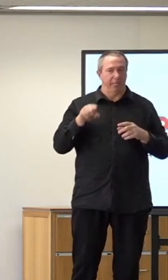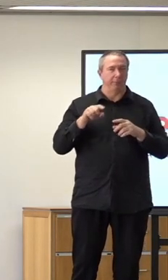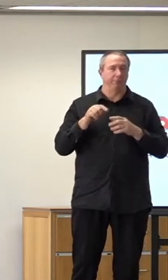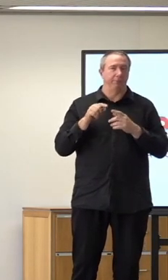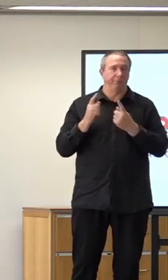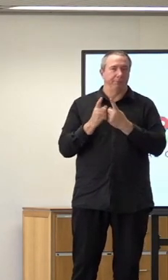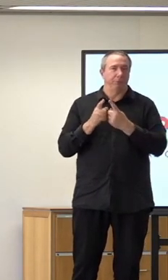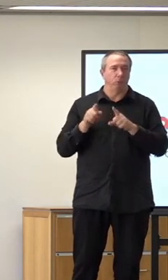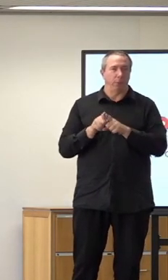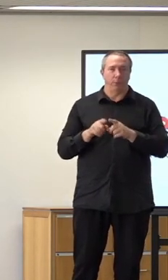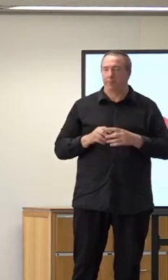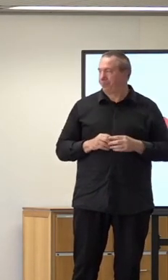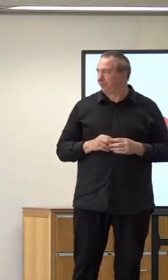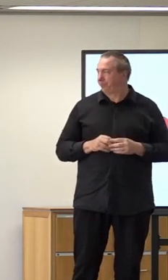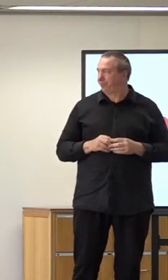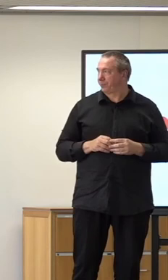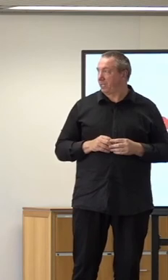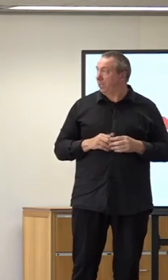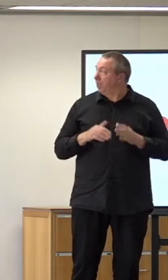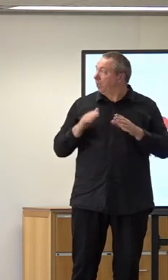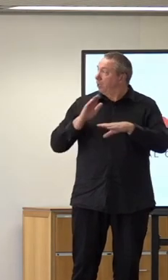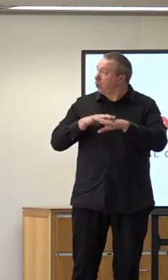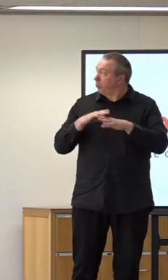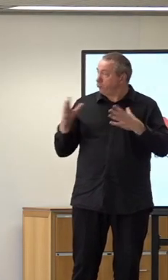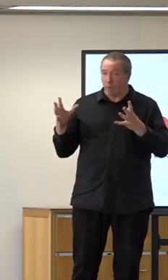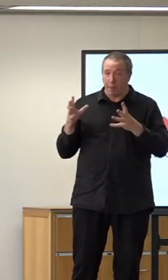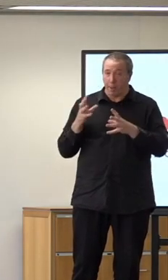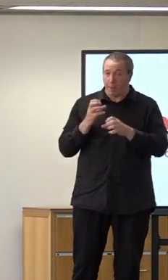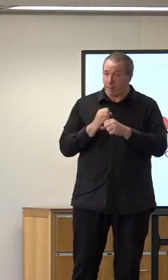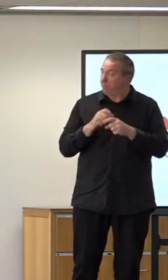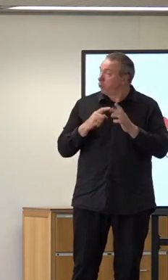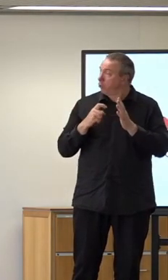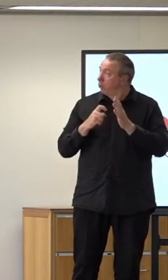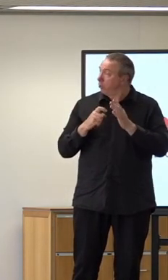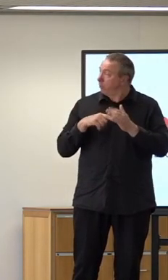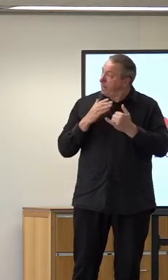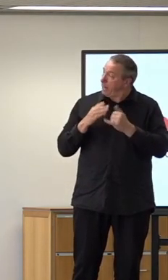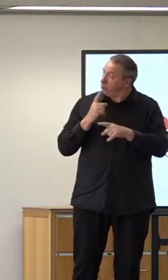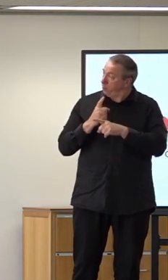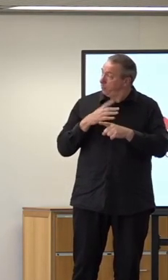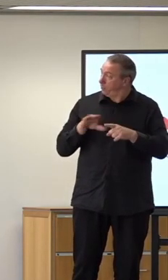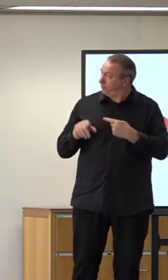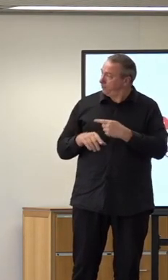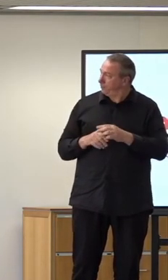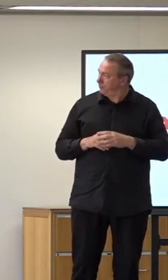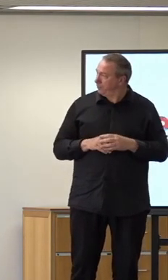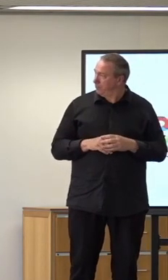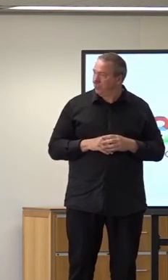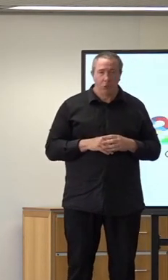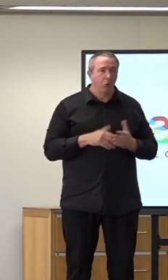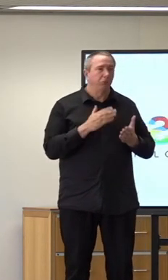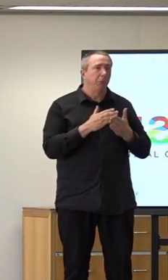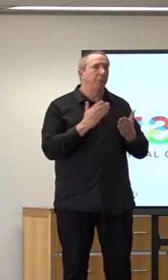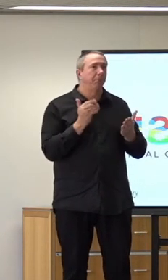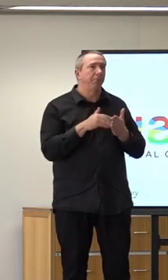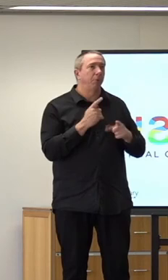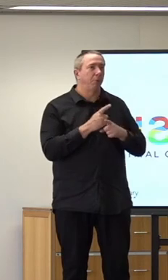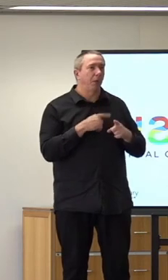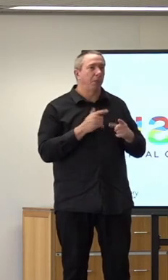I think it's probably time to wrap up. Rowan, do you have any final words you'd like to share? Not really. I think we've covered everything pretty